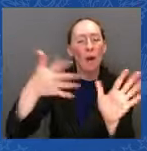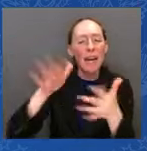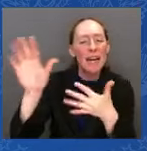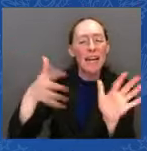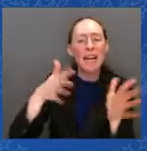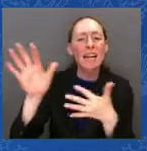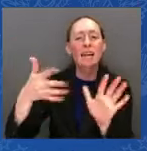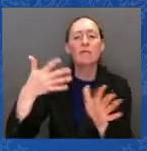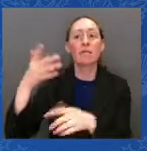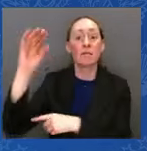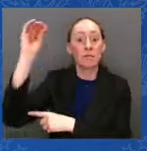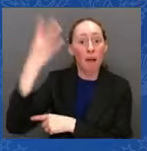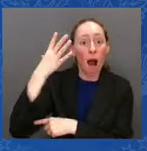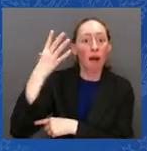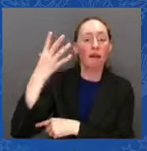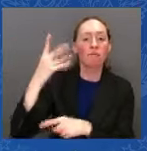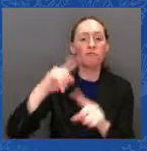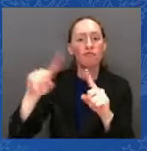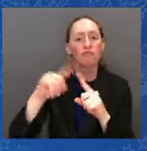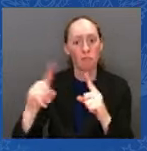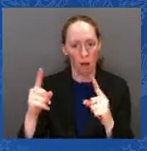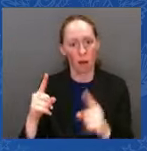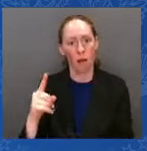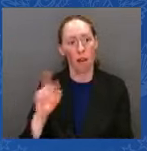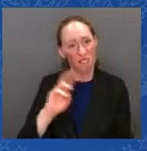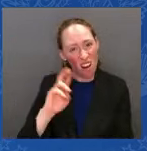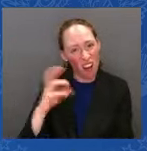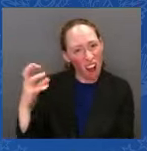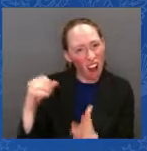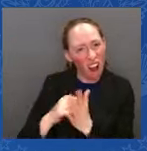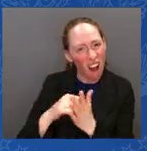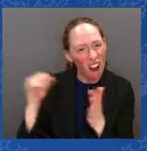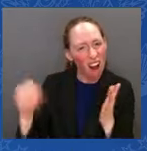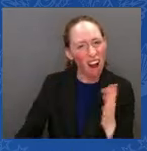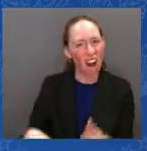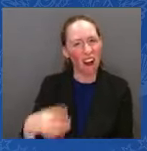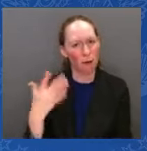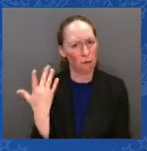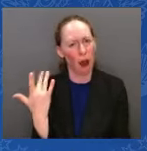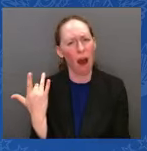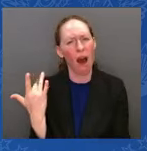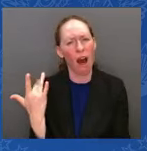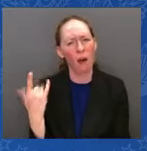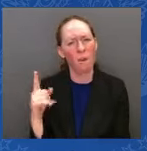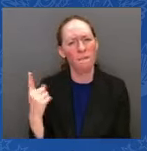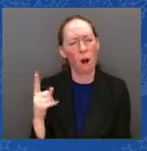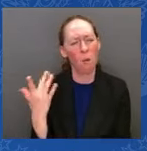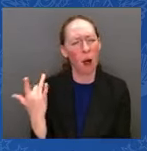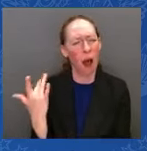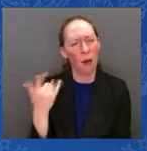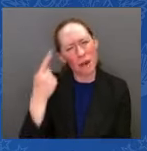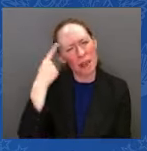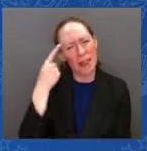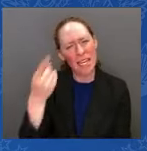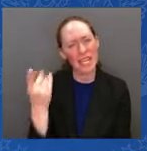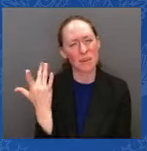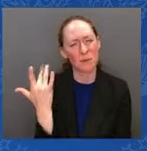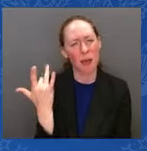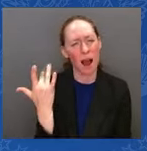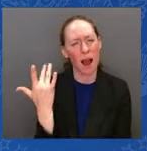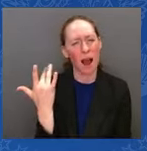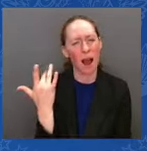Republicans want to get rid of this law and these tax credits. Well, why do you think that is? because the fossil fuel industry